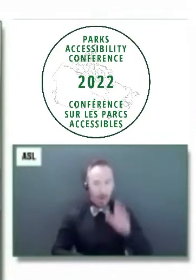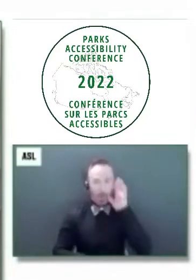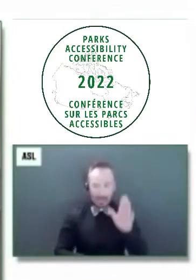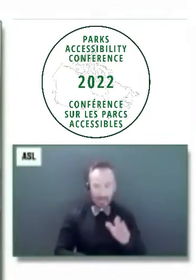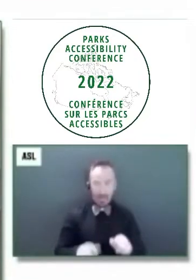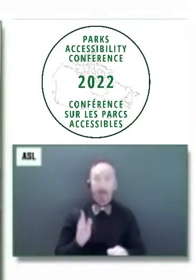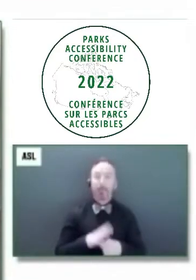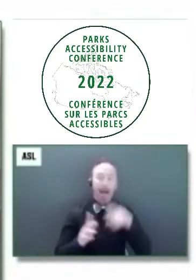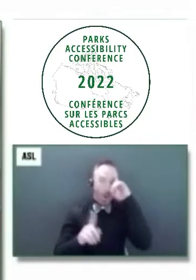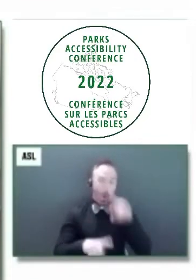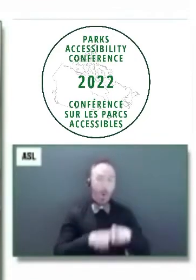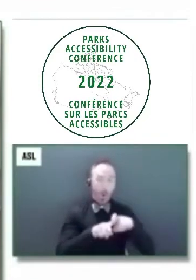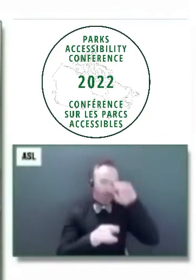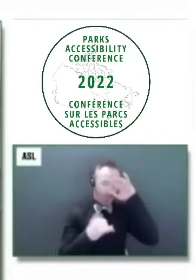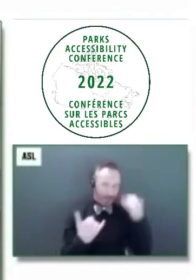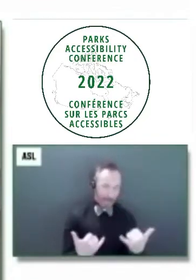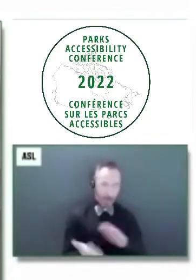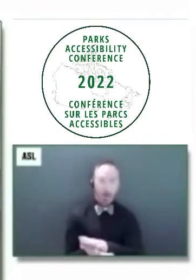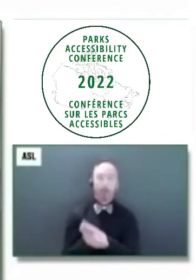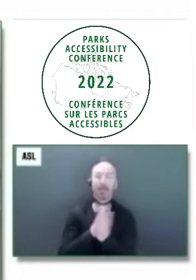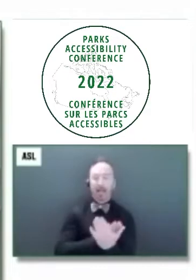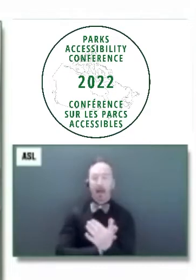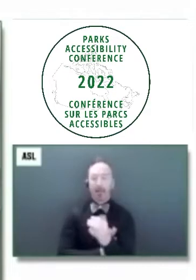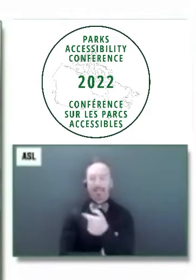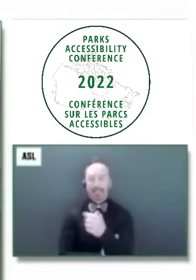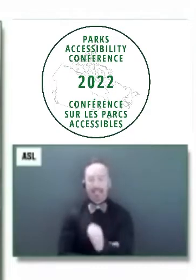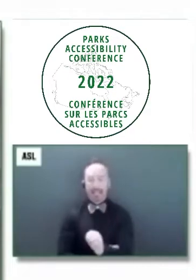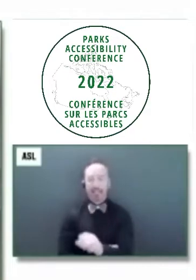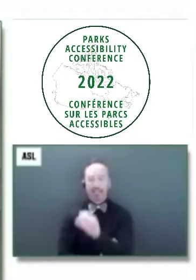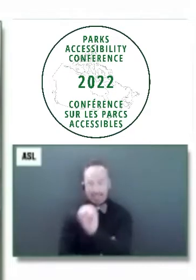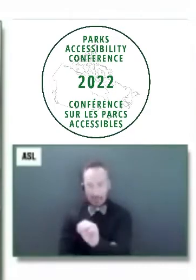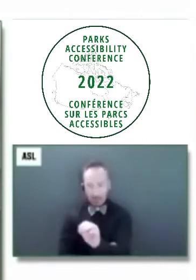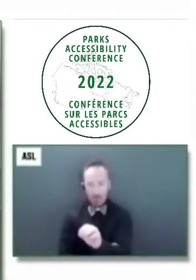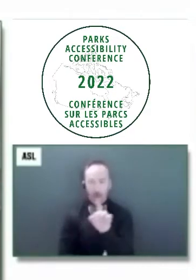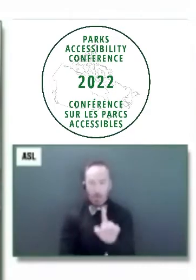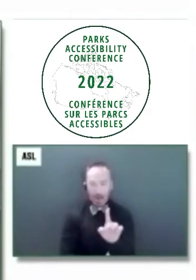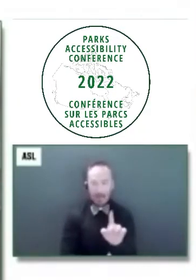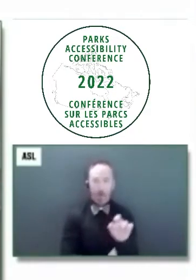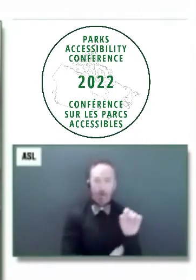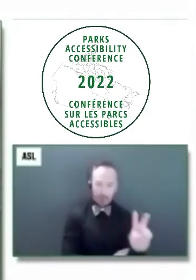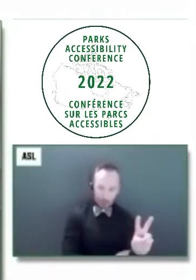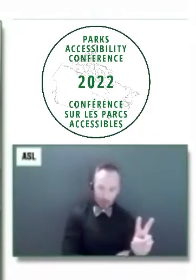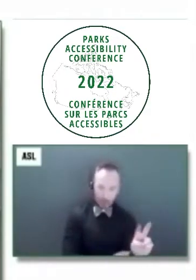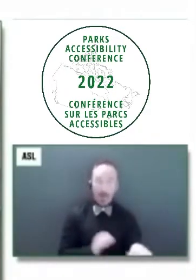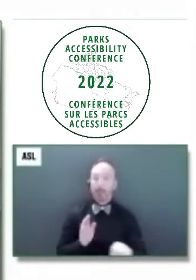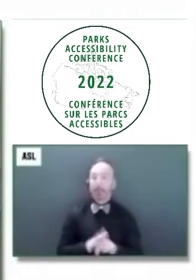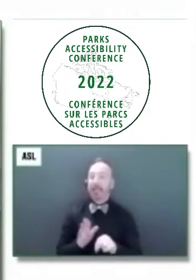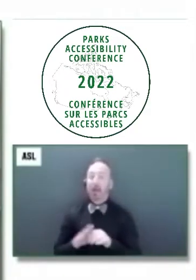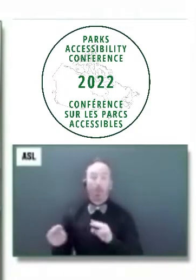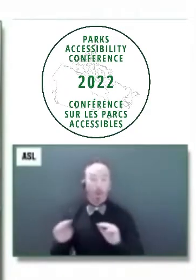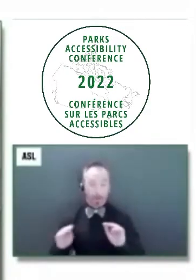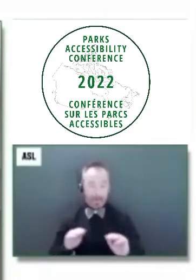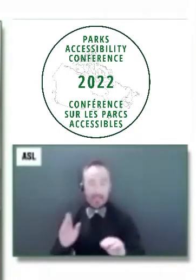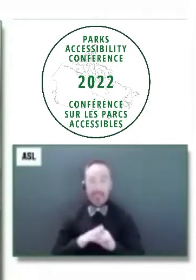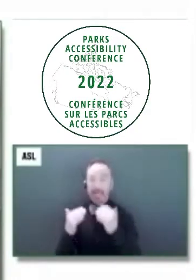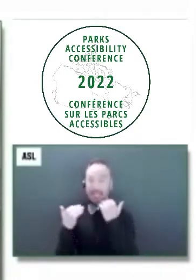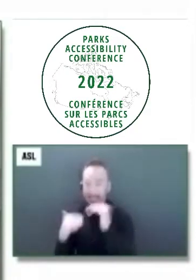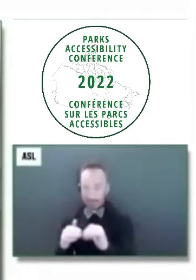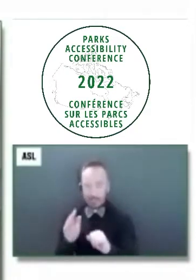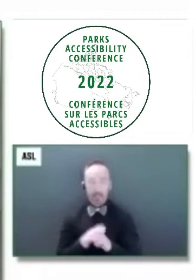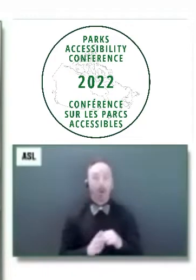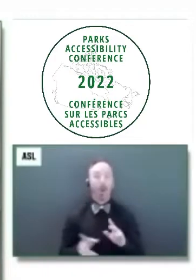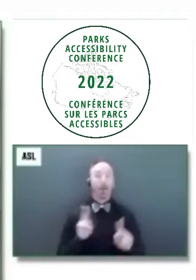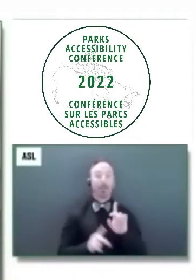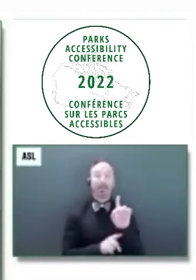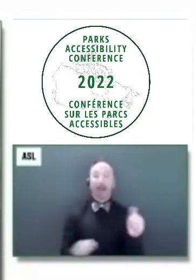2. Couple this with the isolation, lack of mobility, and barriers to service faced by us as persons with disabilities during the pandemic, and